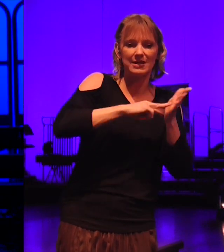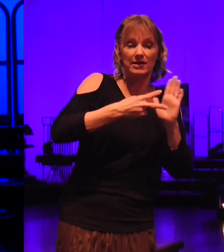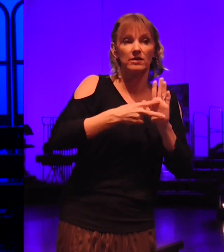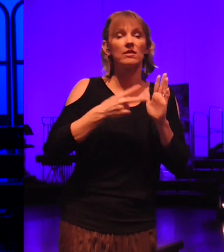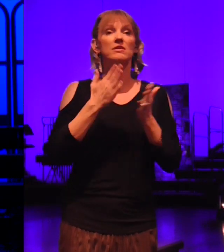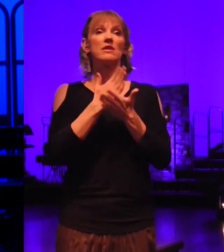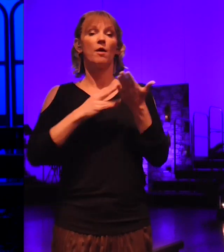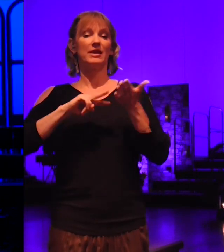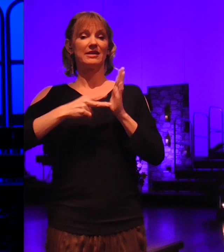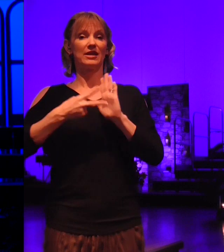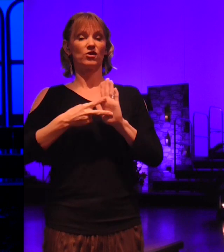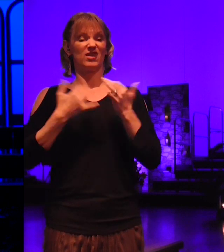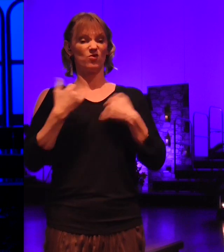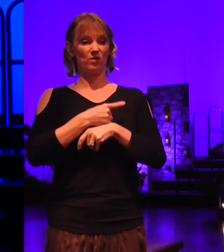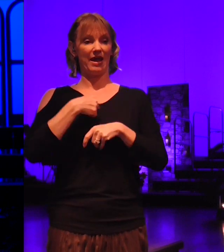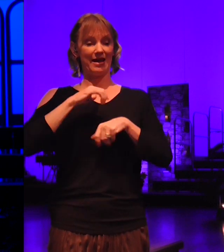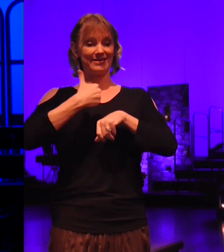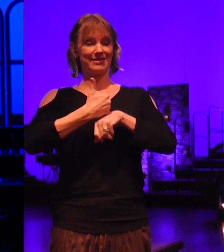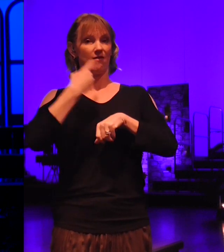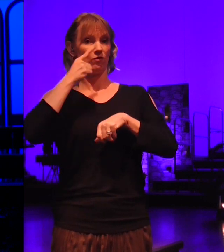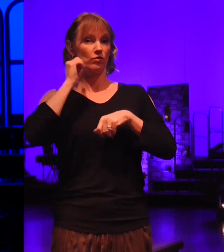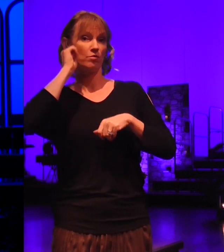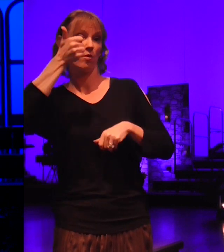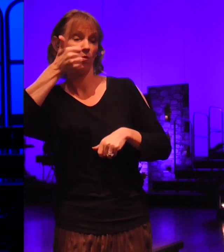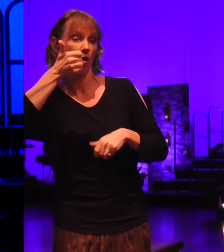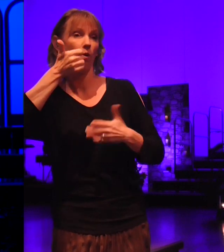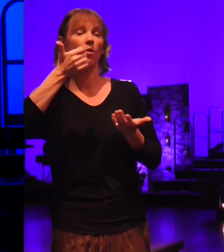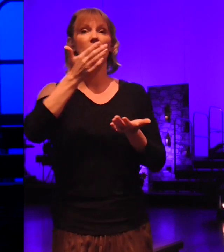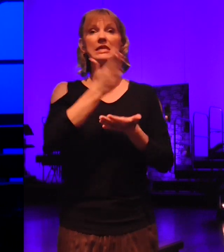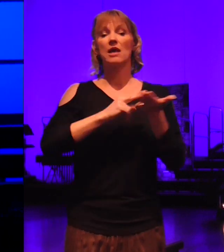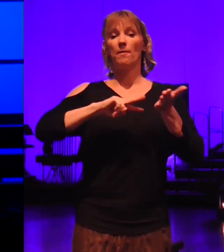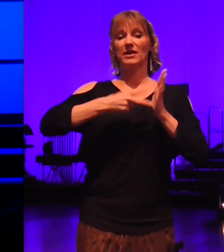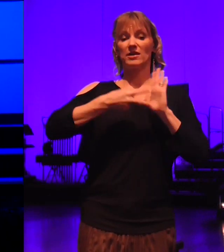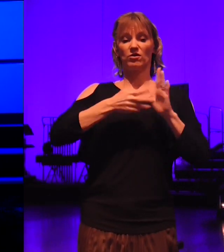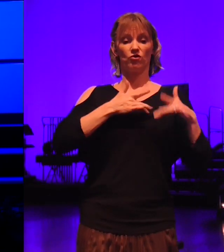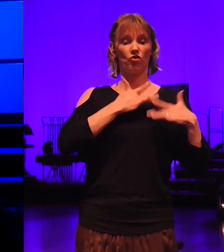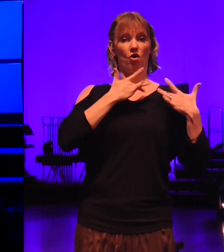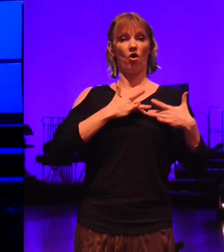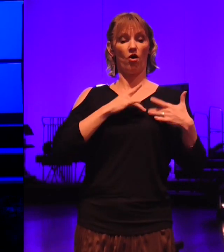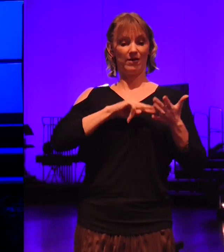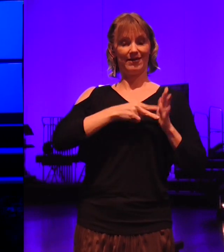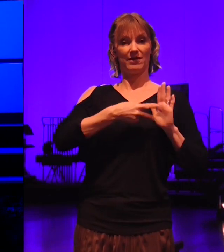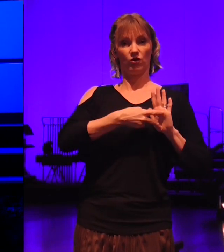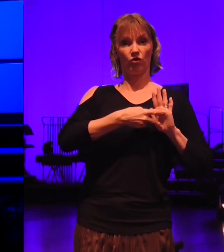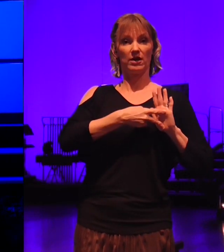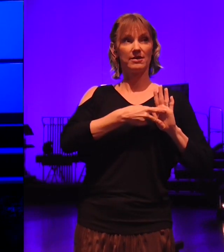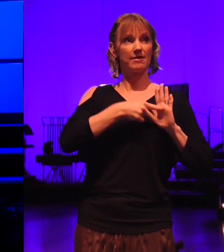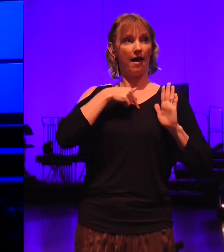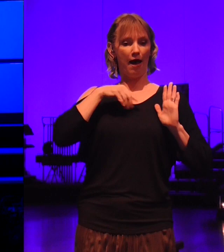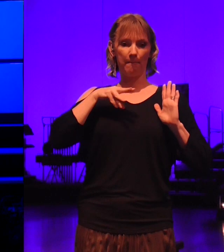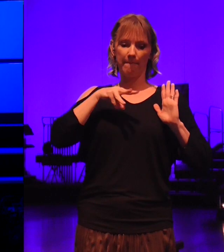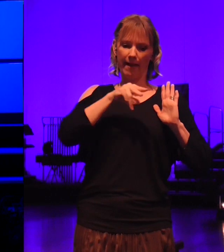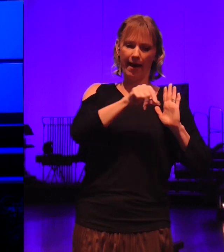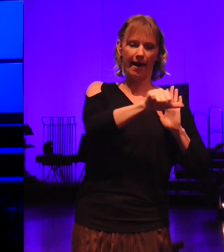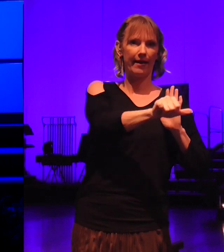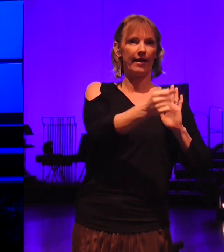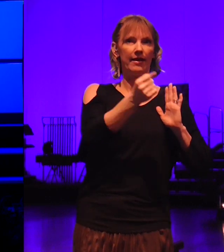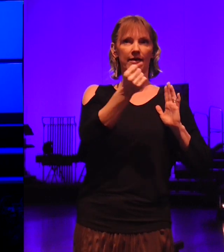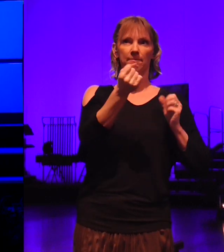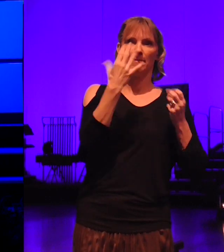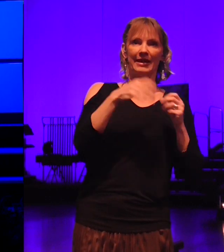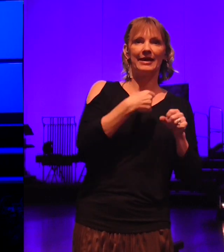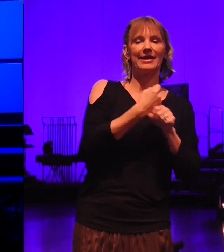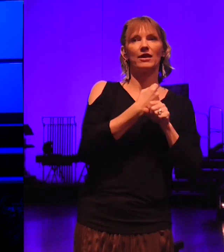tomorrow. There are intentions of the heart that I planted years or perhaps even decades